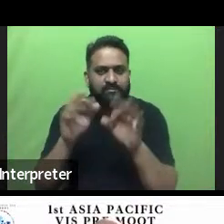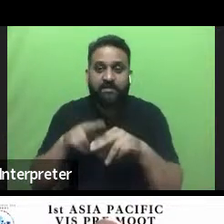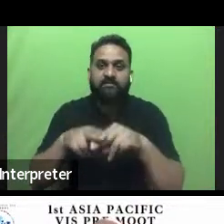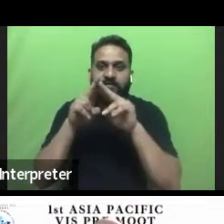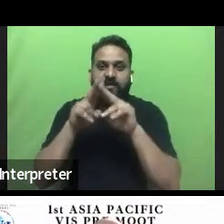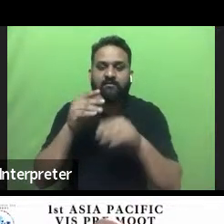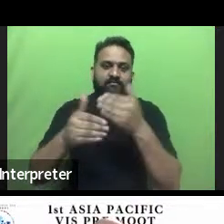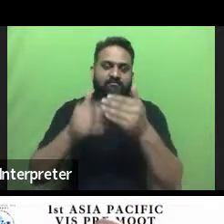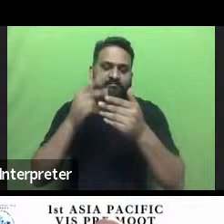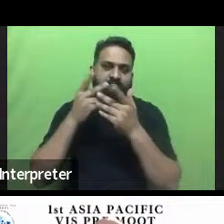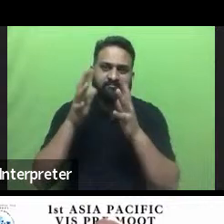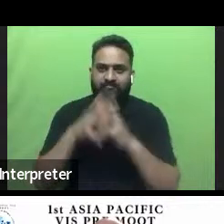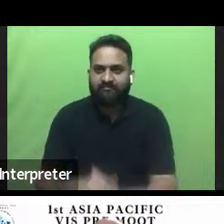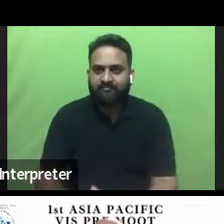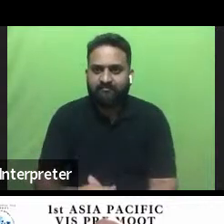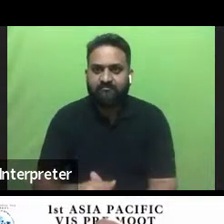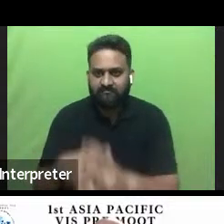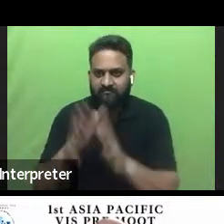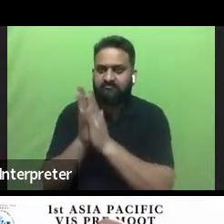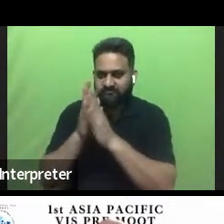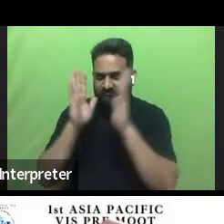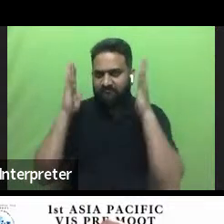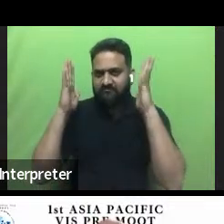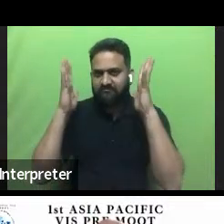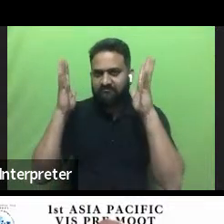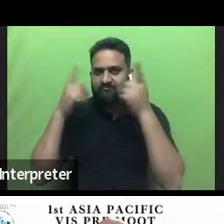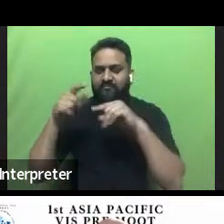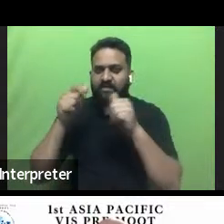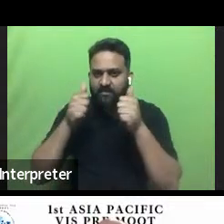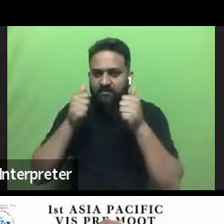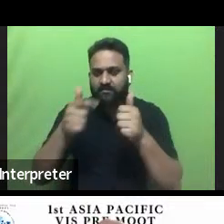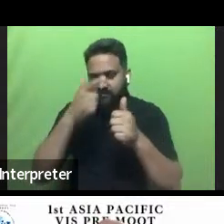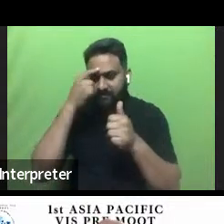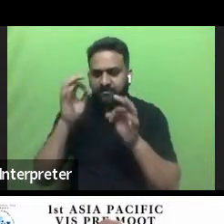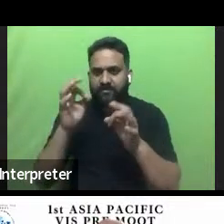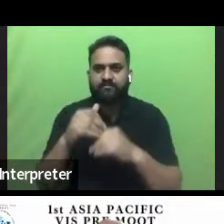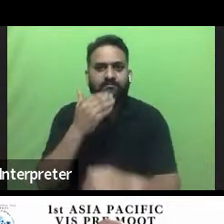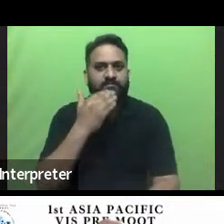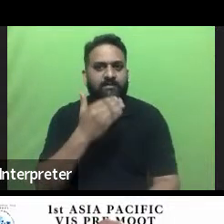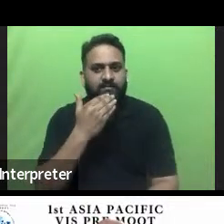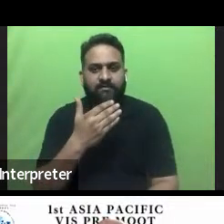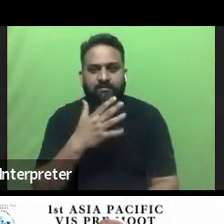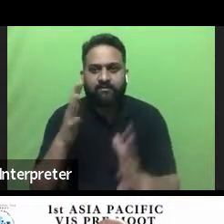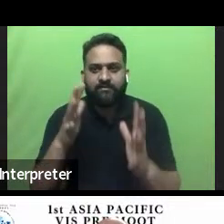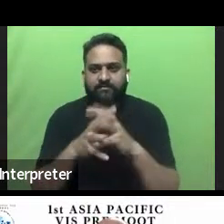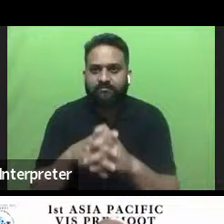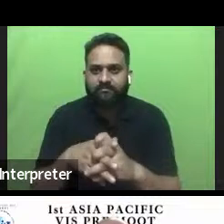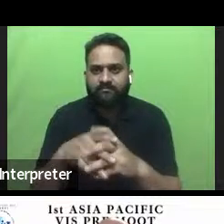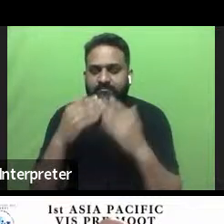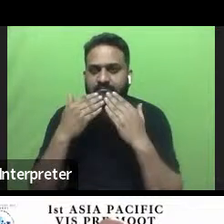rounds. Yeah, fantastic performance. All the best. Thank you so much. Thank you for your time.